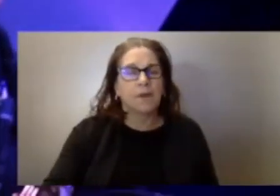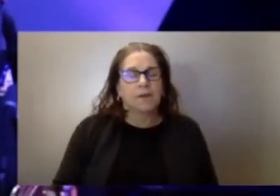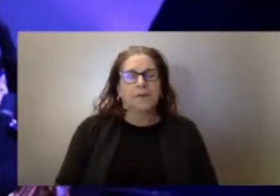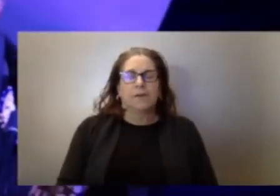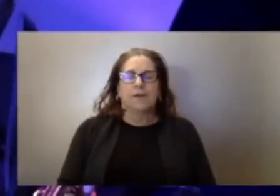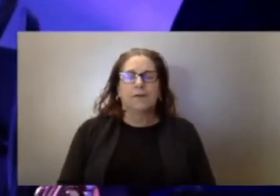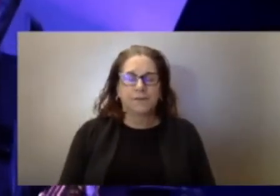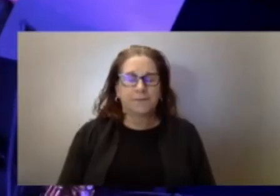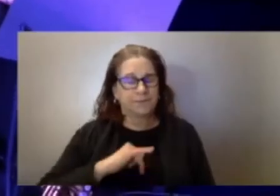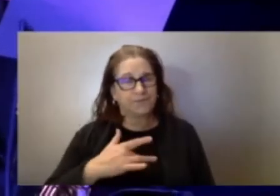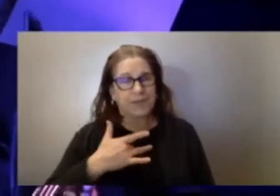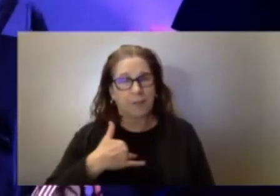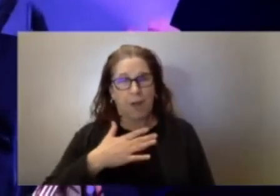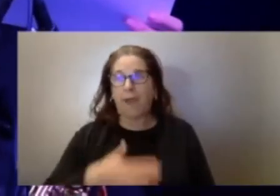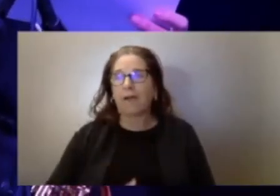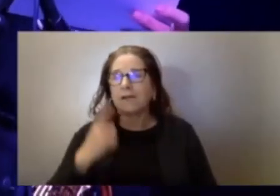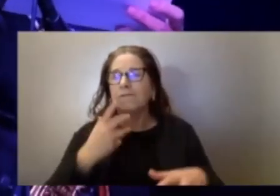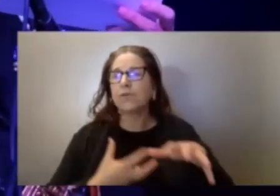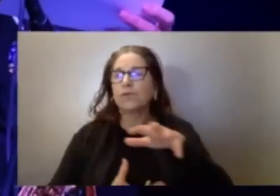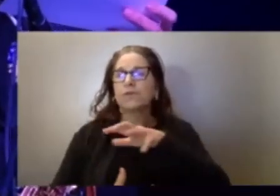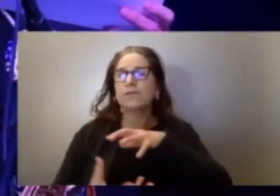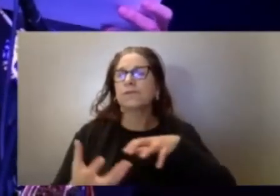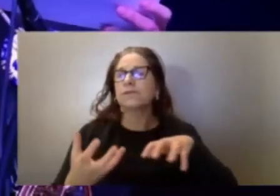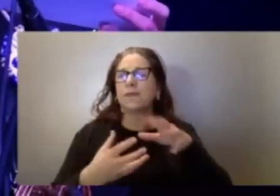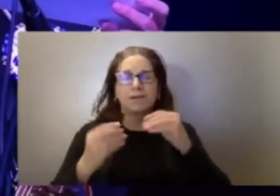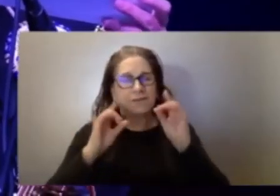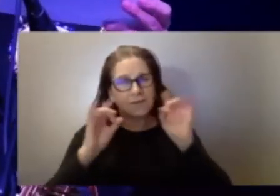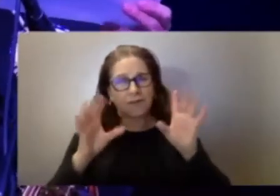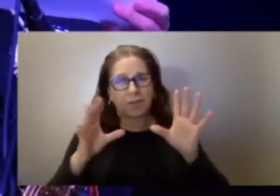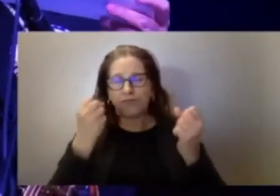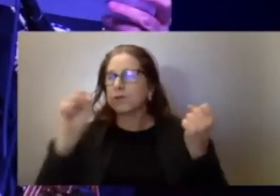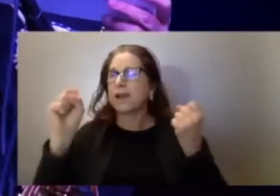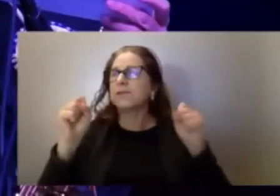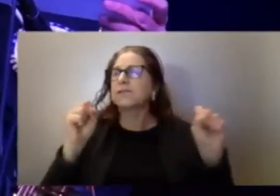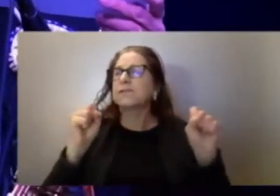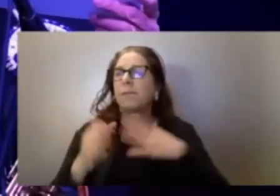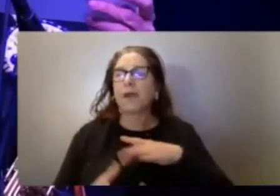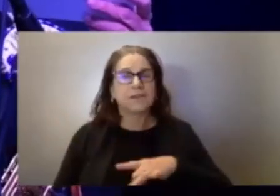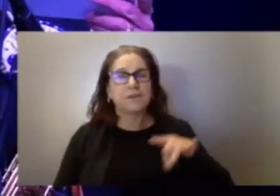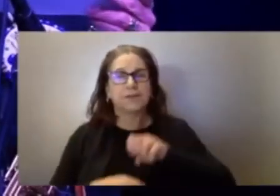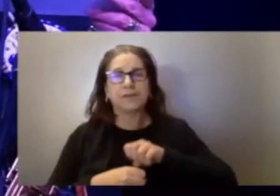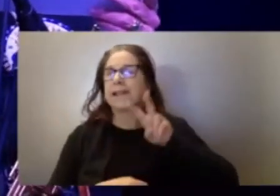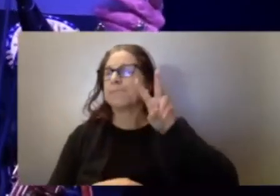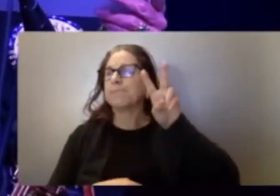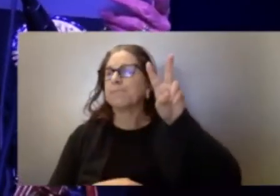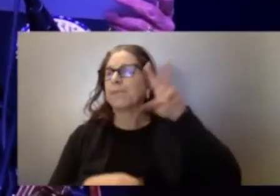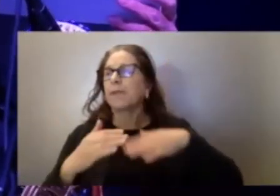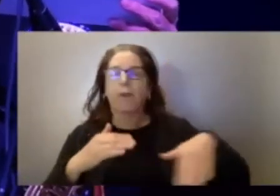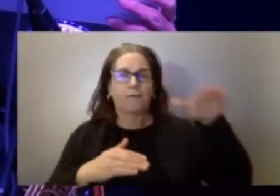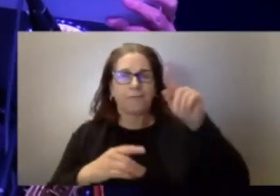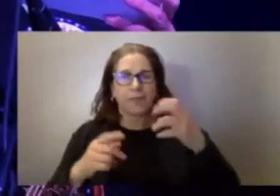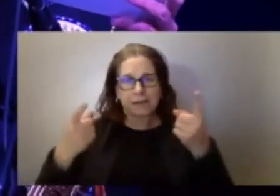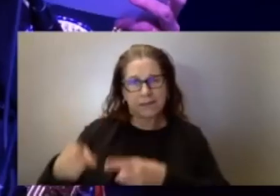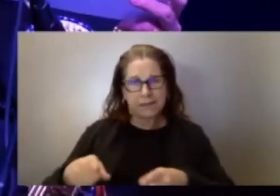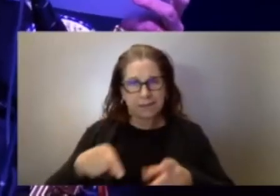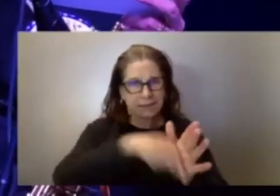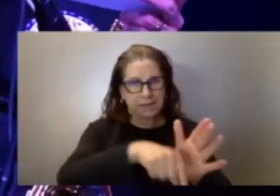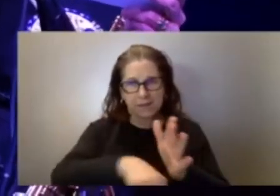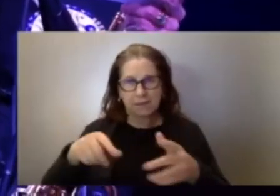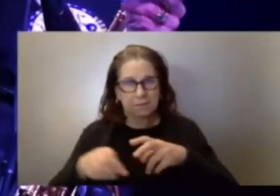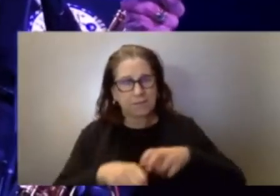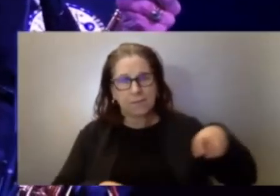I feel my body's confused and terrible protest, then my spirit leaps out above the scene and I watch briefly before circling